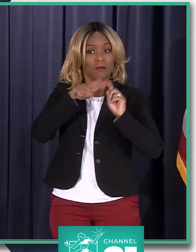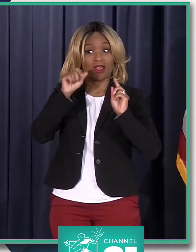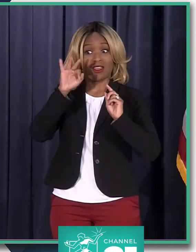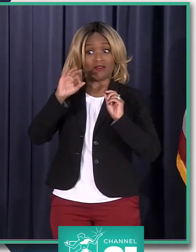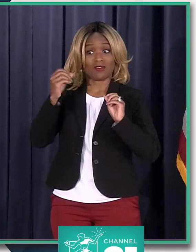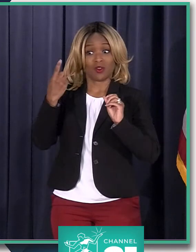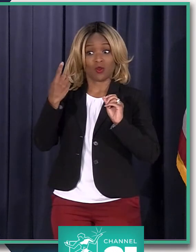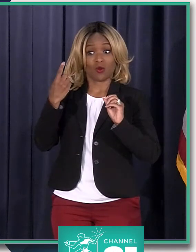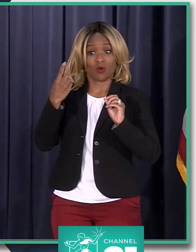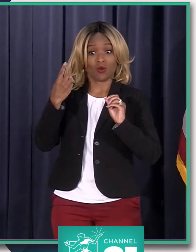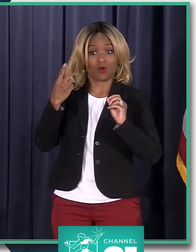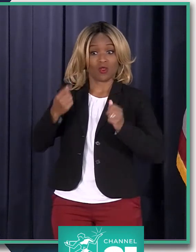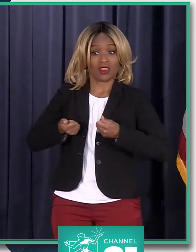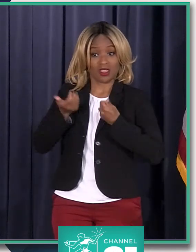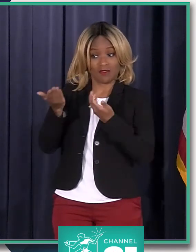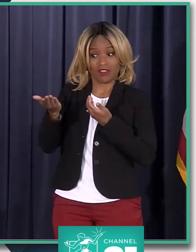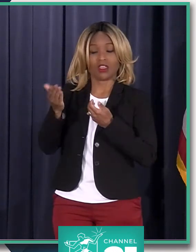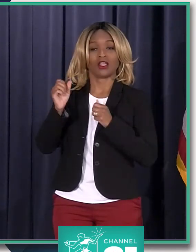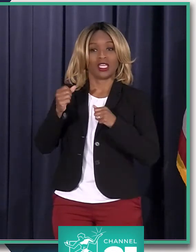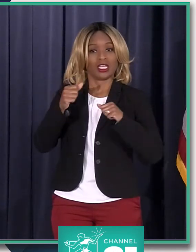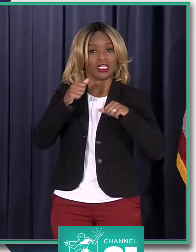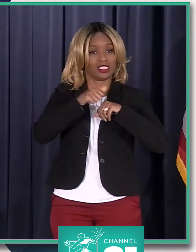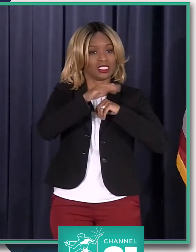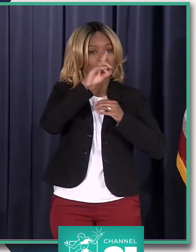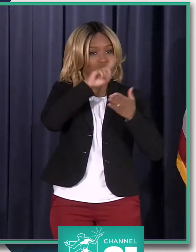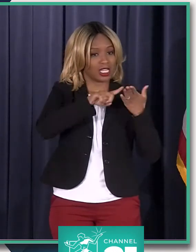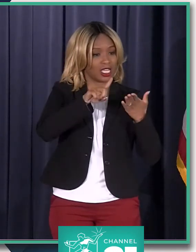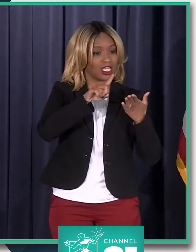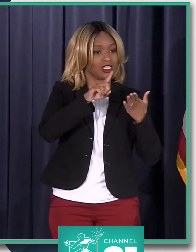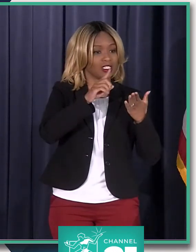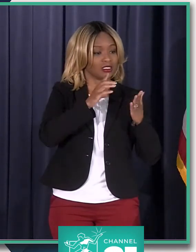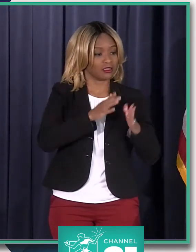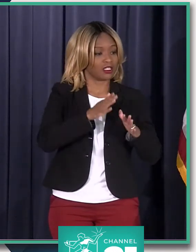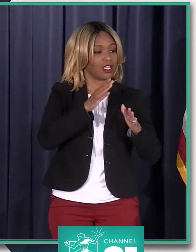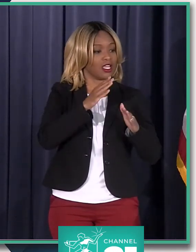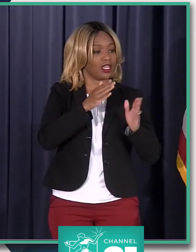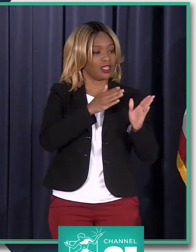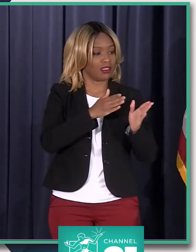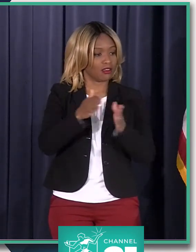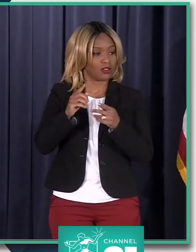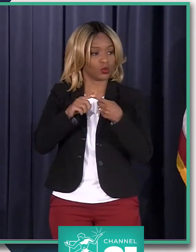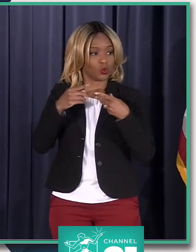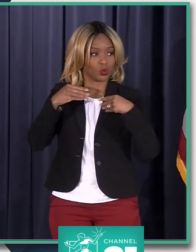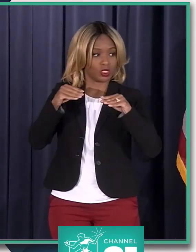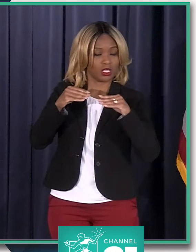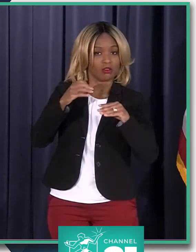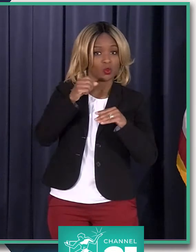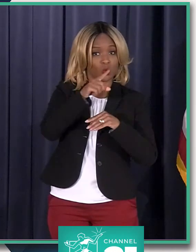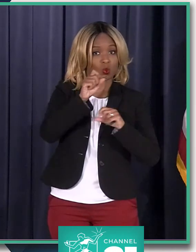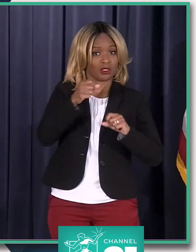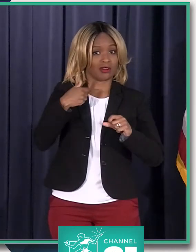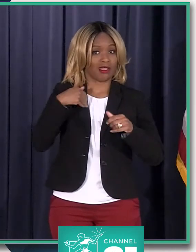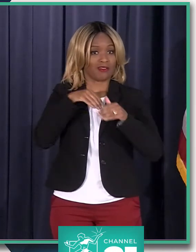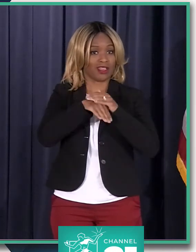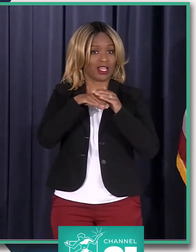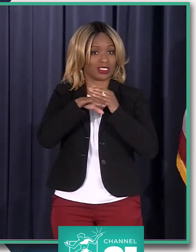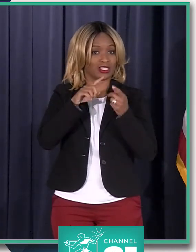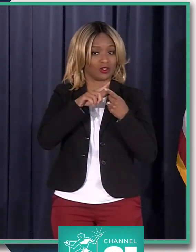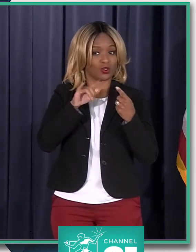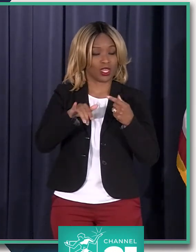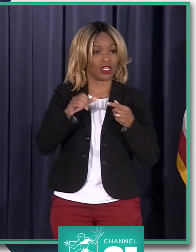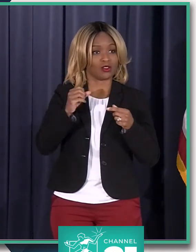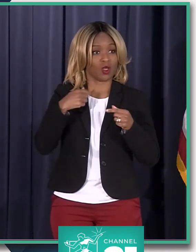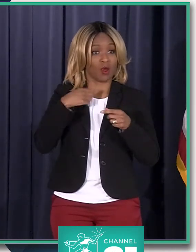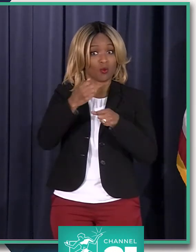can send an inspector out and then move it into the sales process, so you would have access to that. So I will get